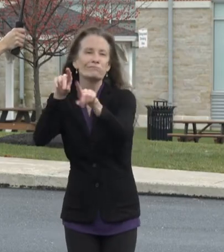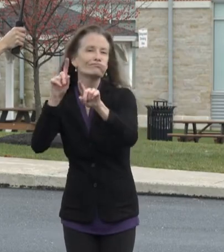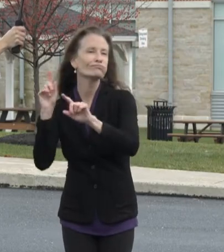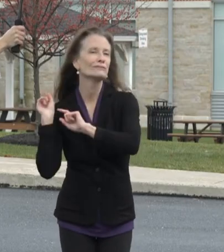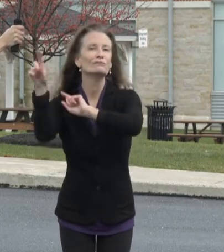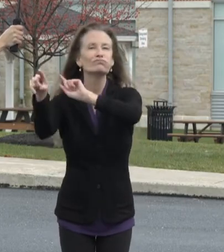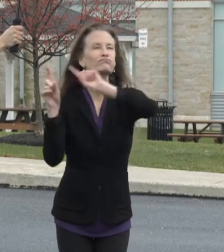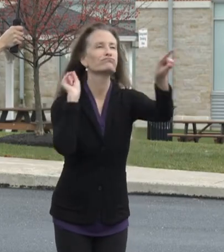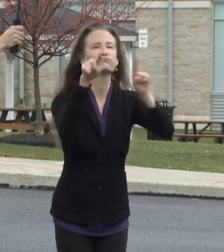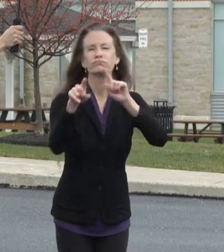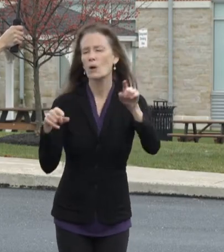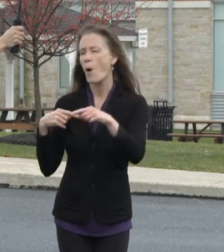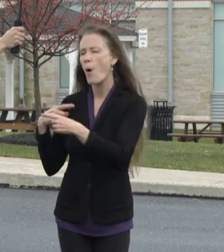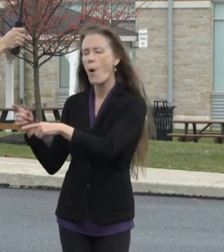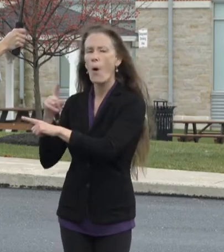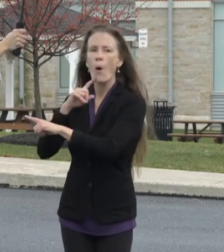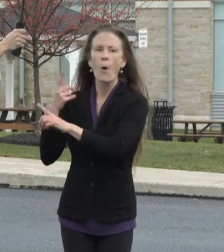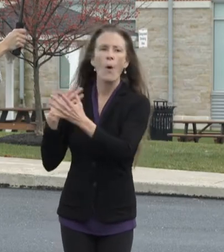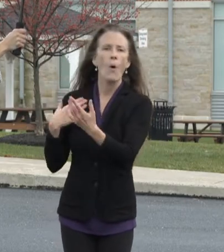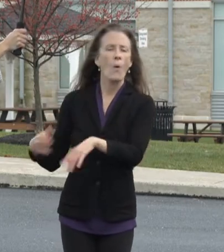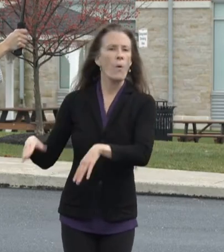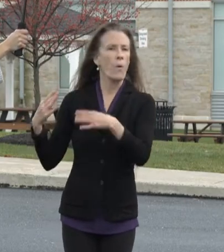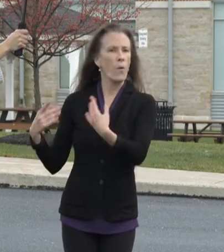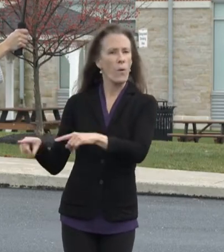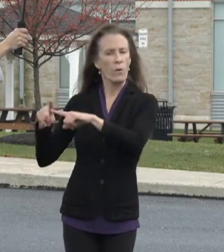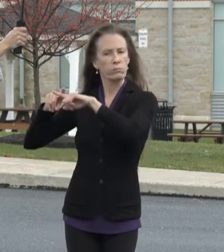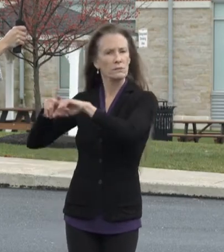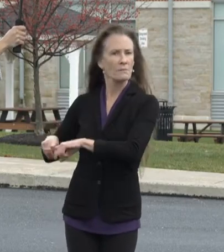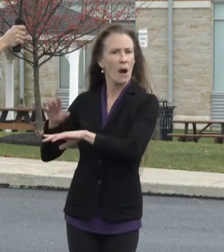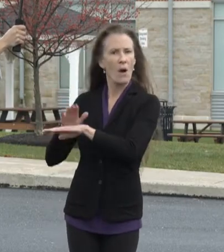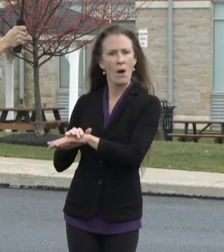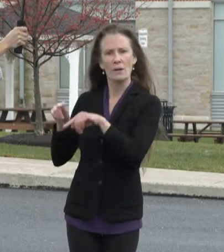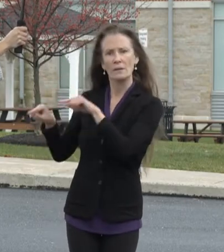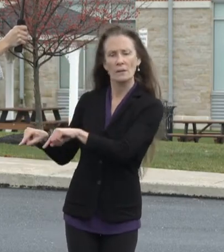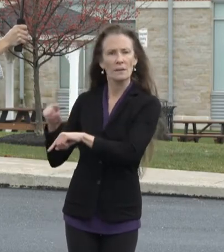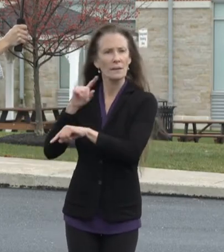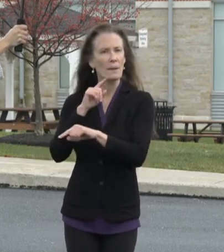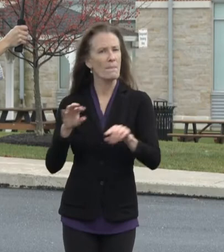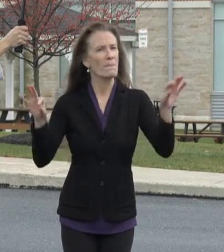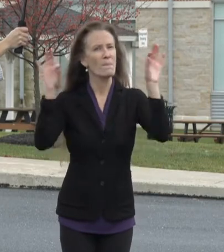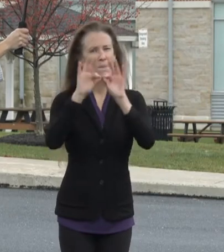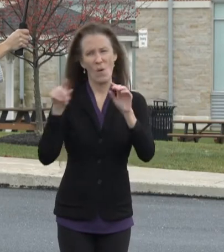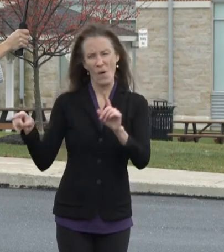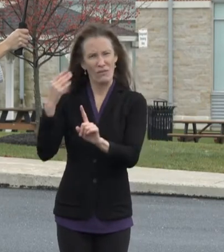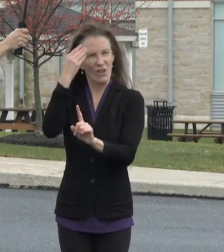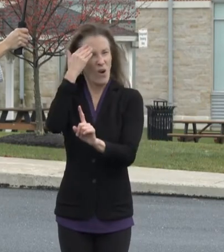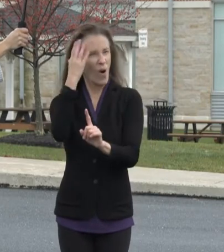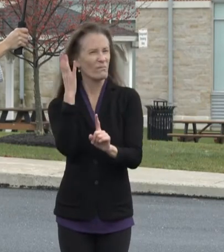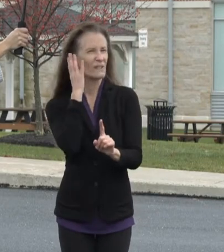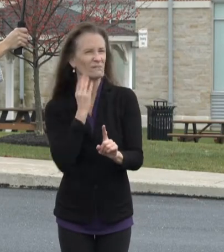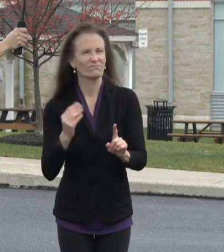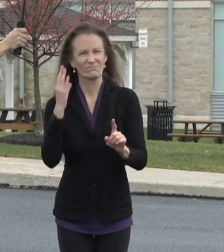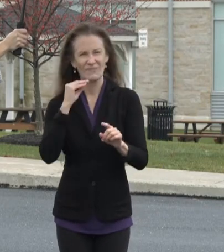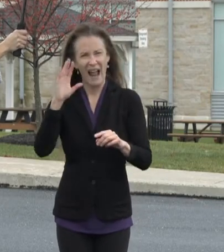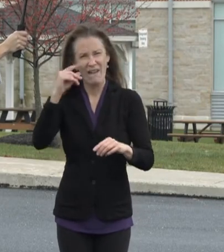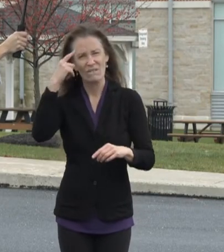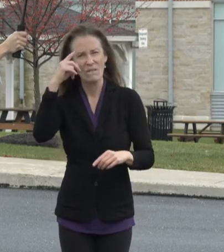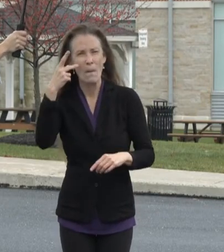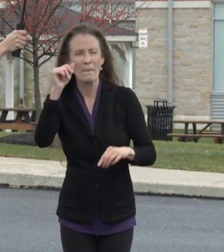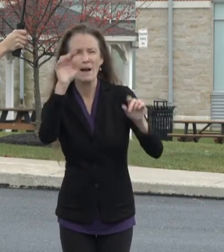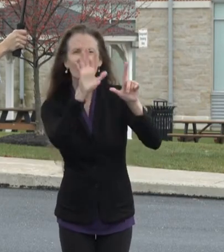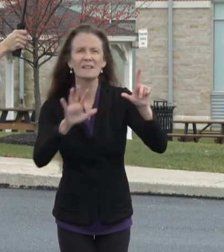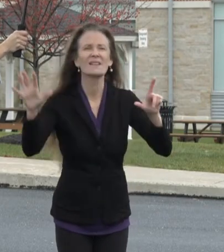in the Commonwealth. And we are truly blessed to have such a qualified group of individuals serving our nation as well as our state.